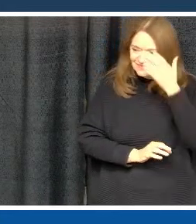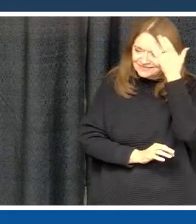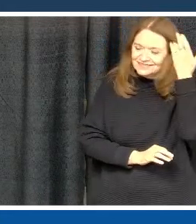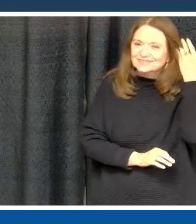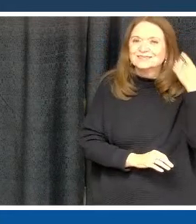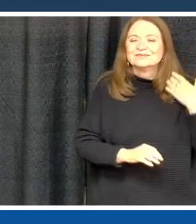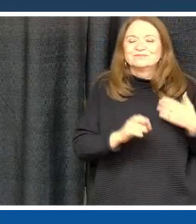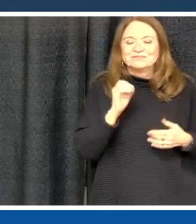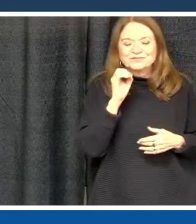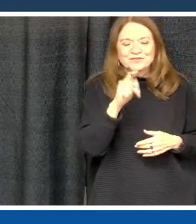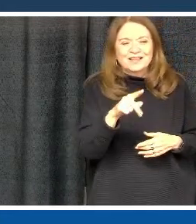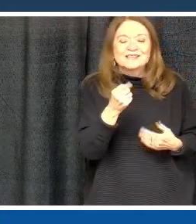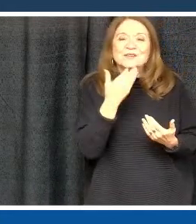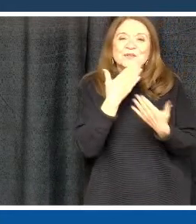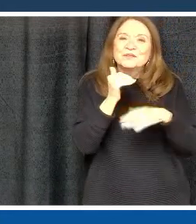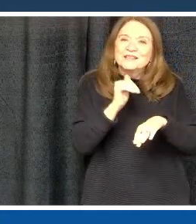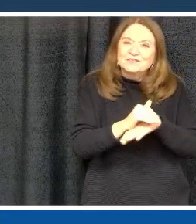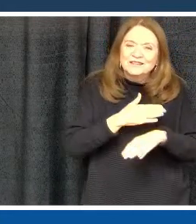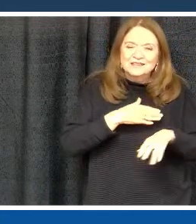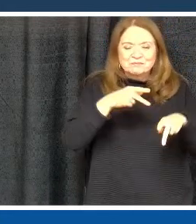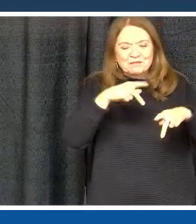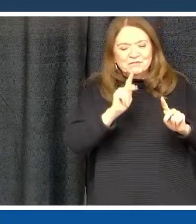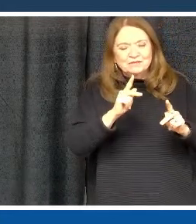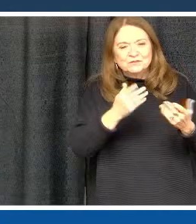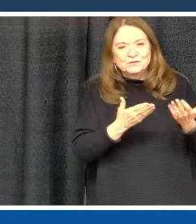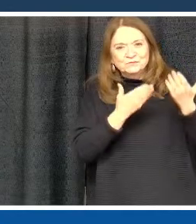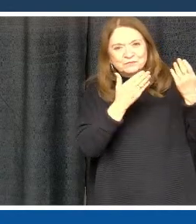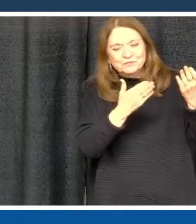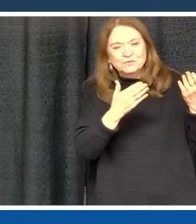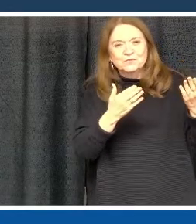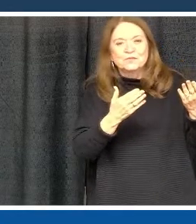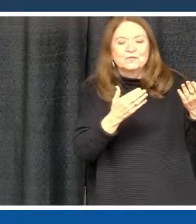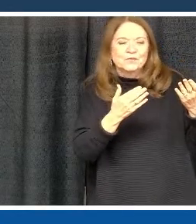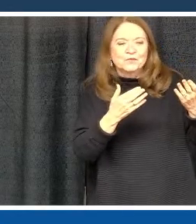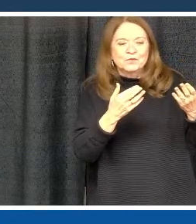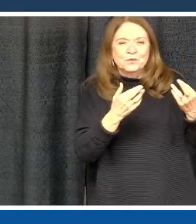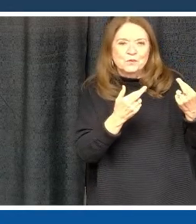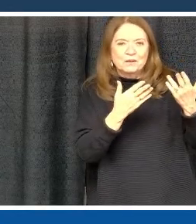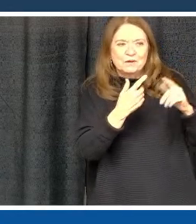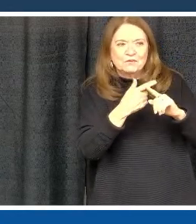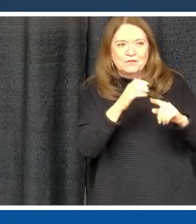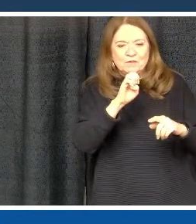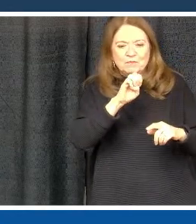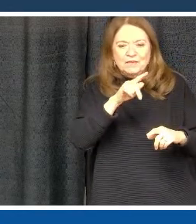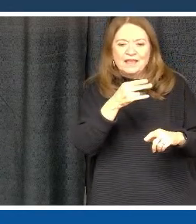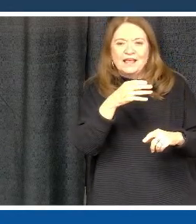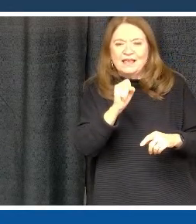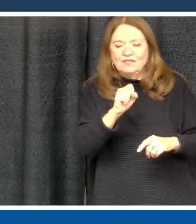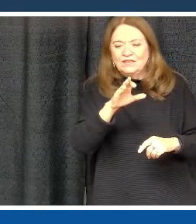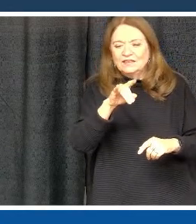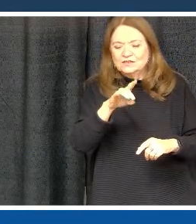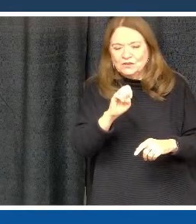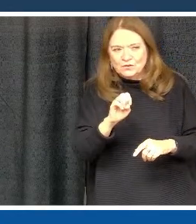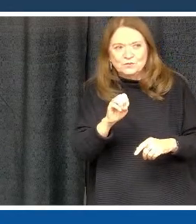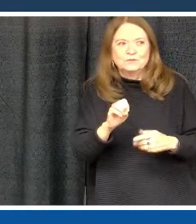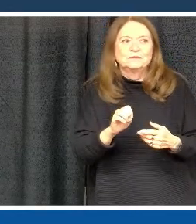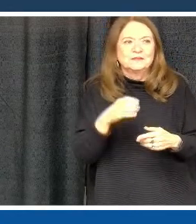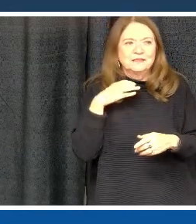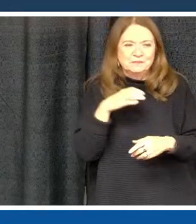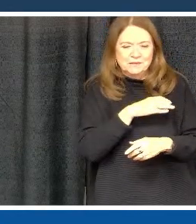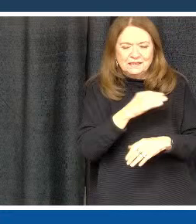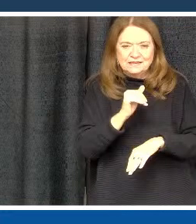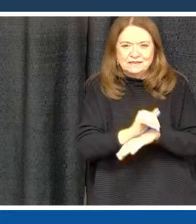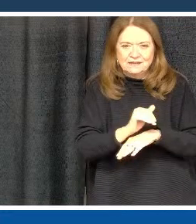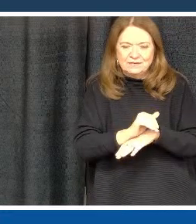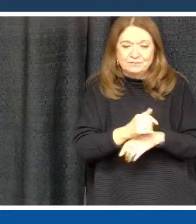All right. So good evening. It is my privilege to present the recommendations of the Ethics Code Review Committee tonight. While I get to be the one to